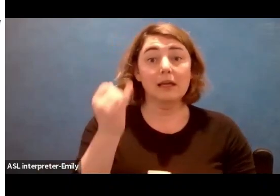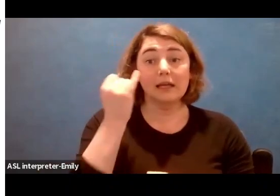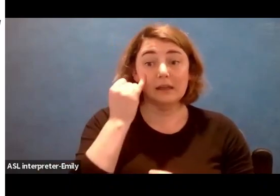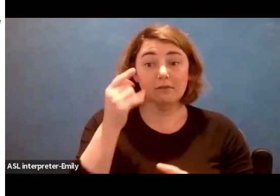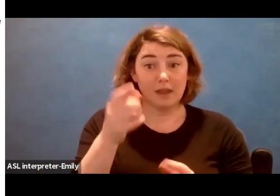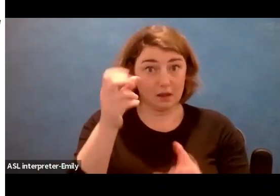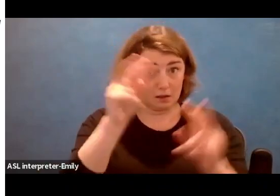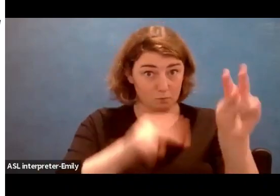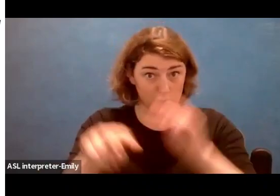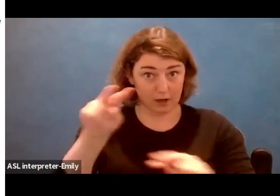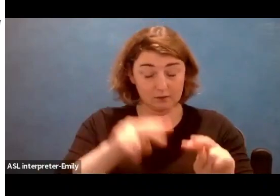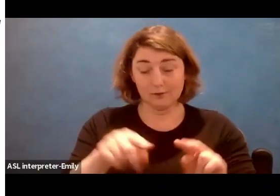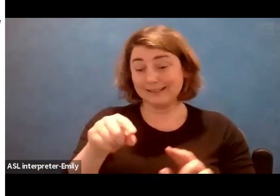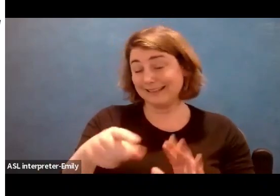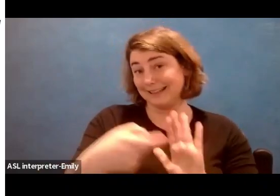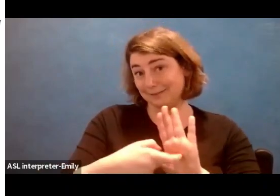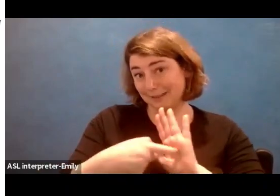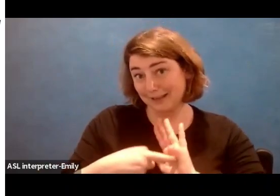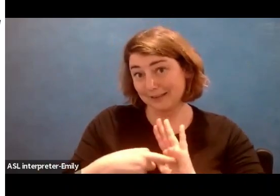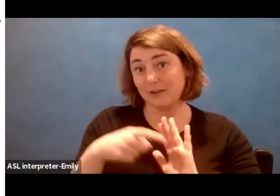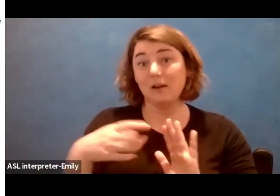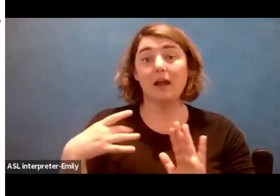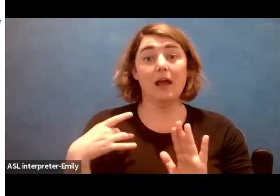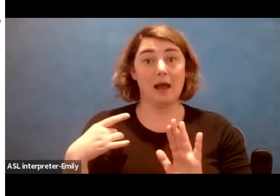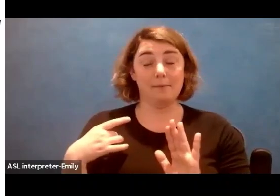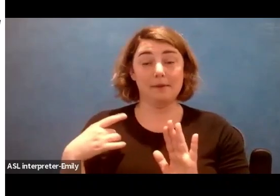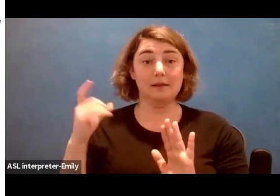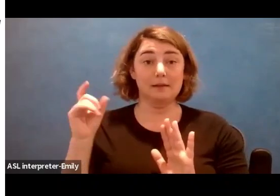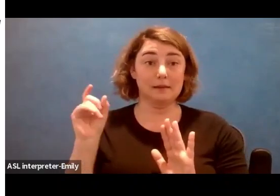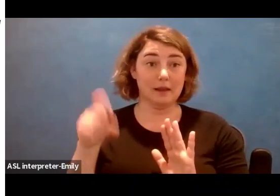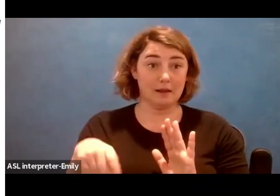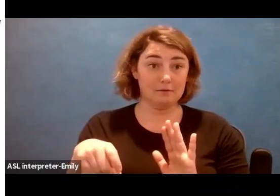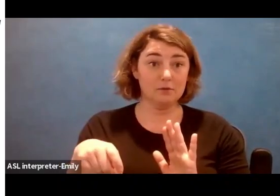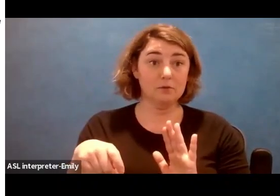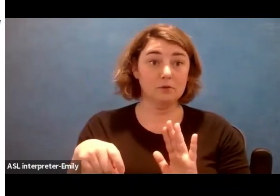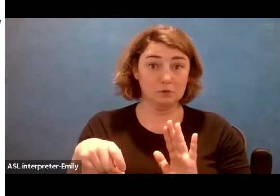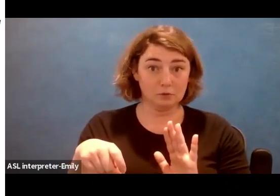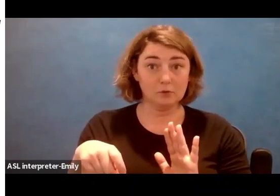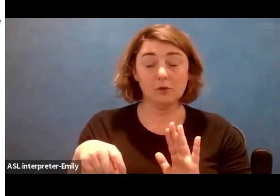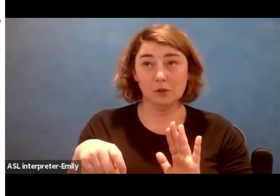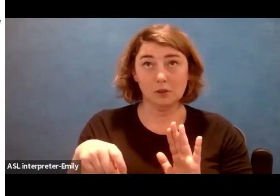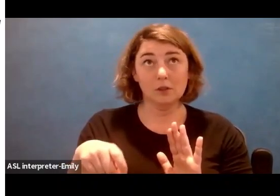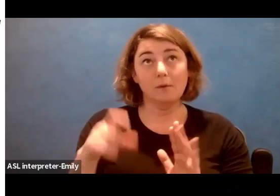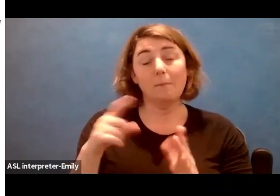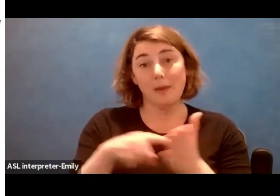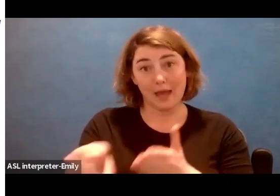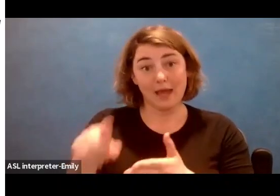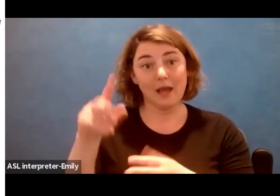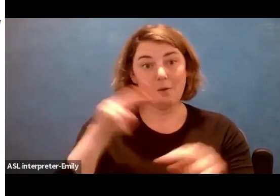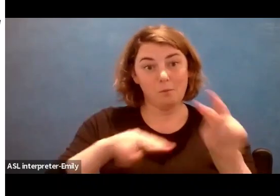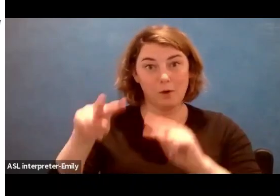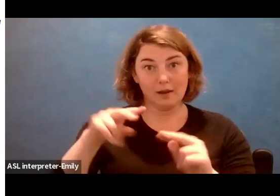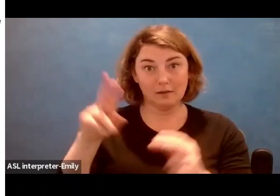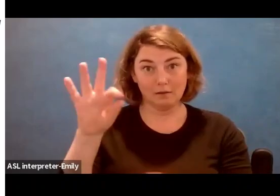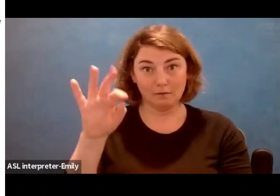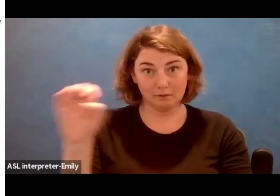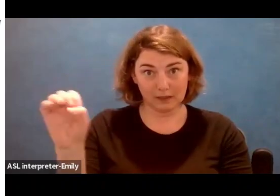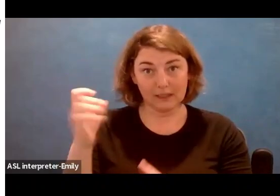the appraisal is deemed necessary, applicants need to pay an appraisal fee. The cost of the appraisal fee